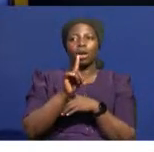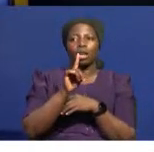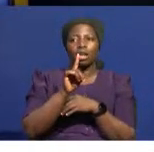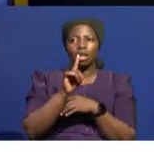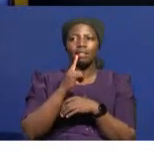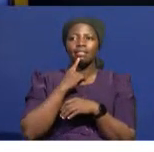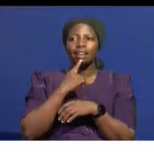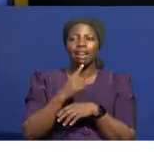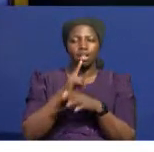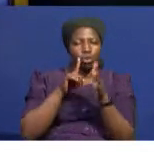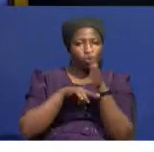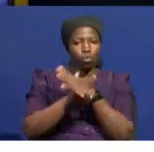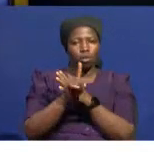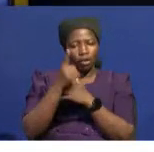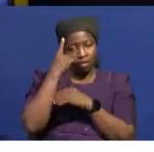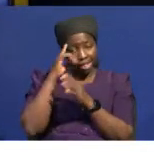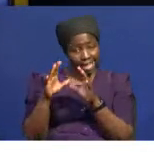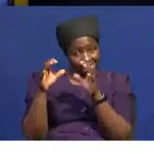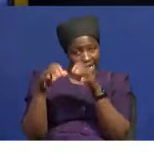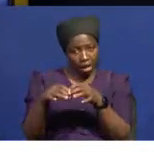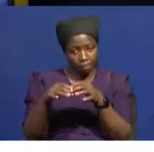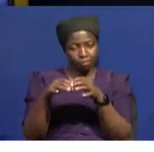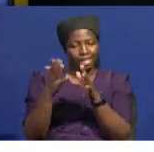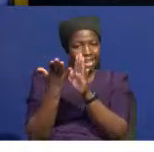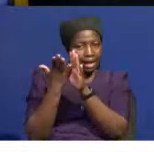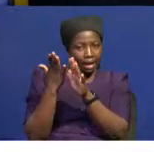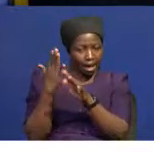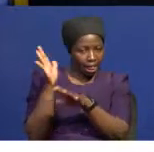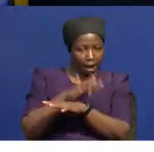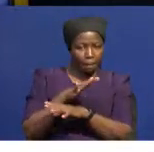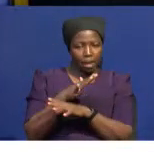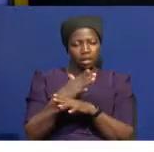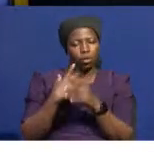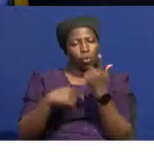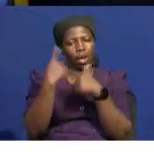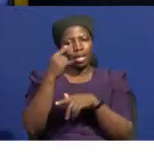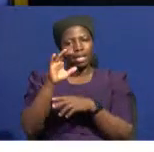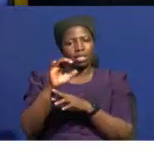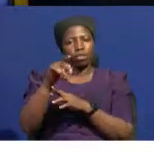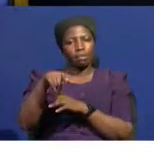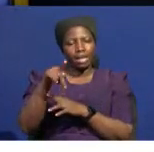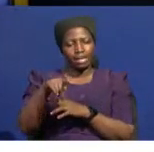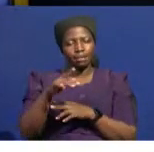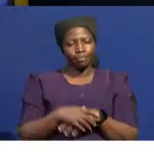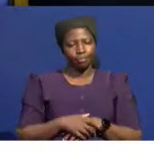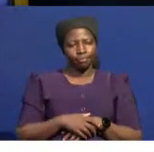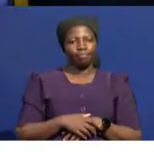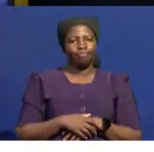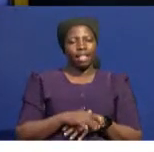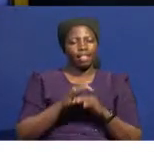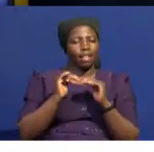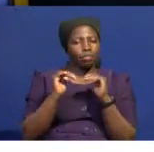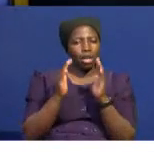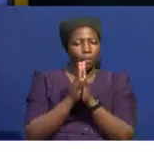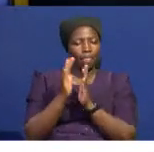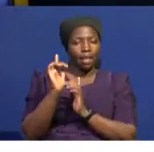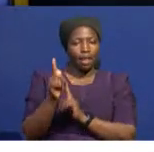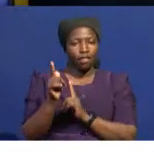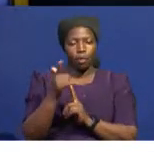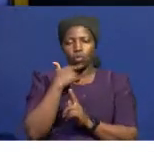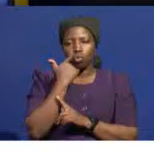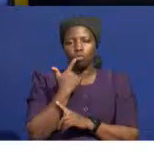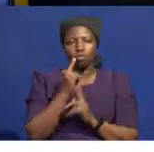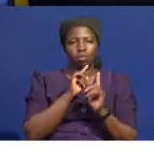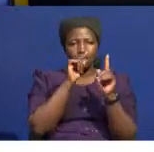100th goal for the club in a comeback victory at Crystal Palace. City moved level on points with Liverpool, who visit